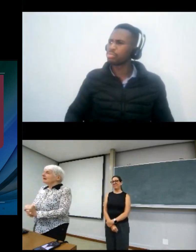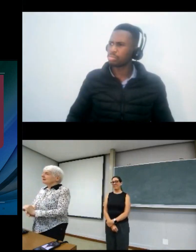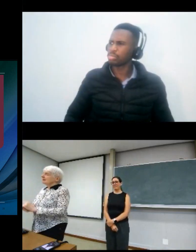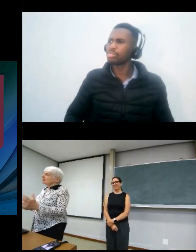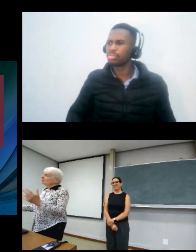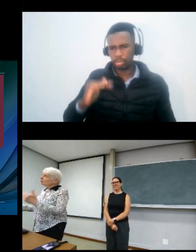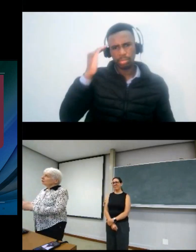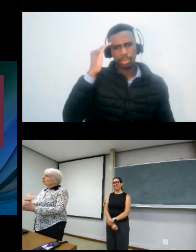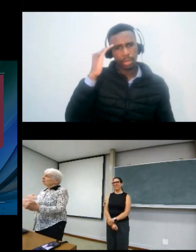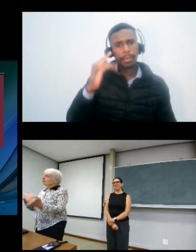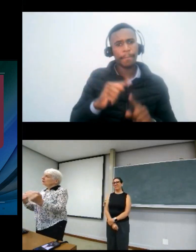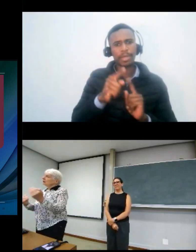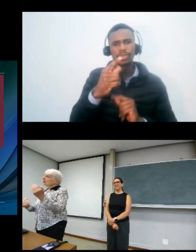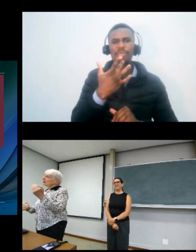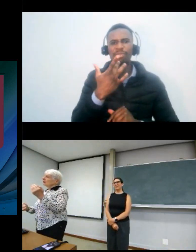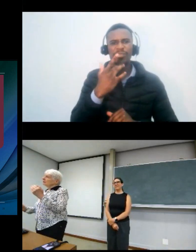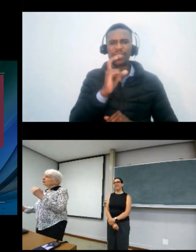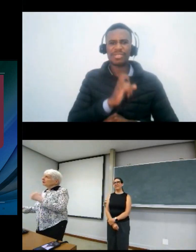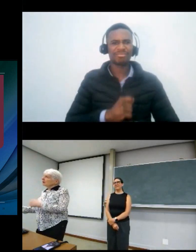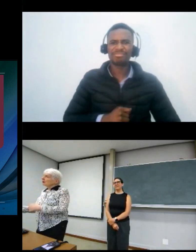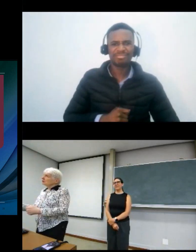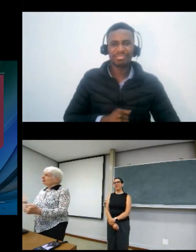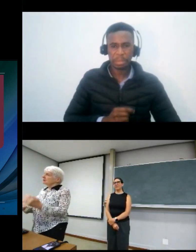to. That is the mutual